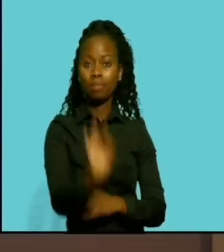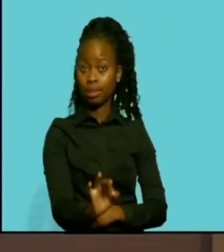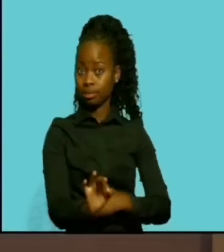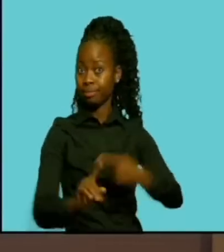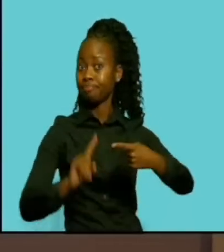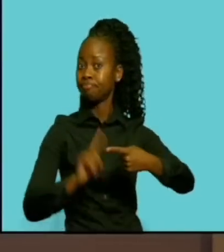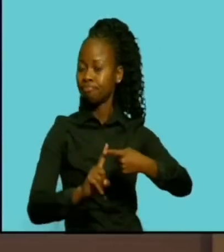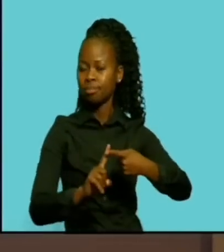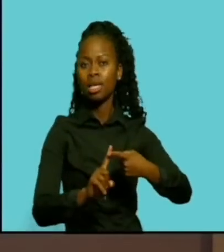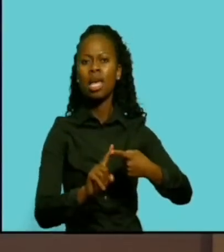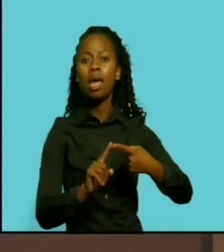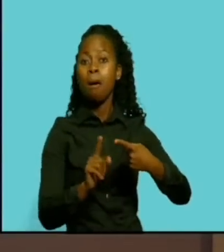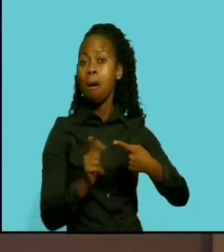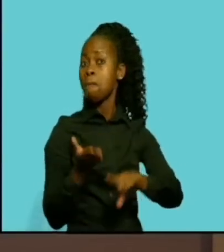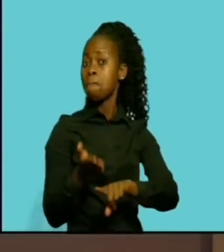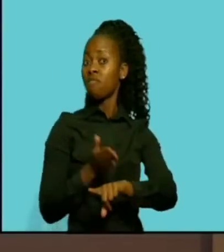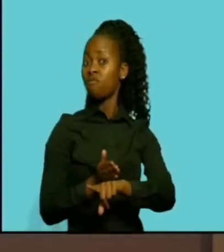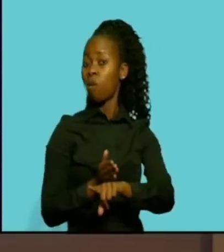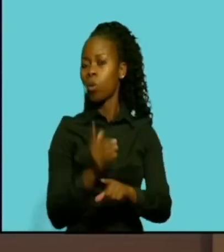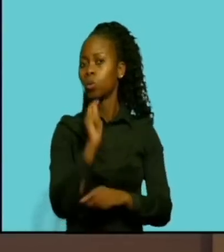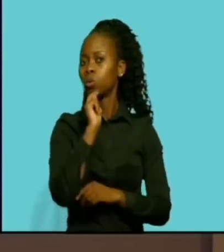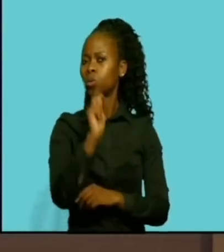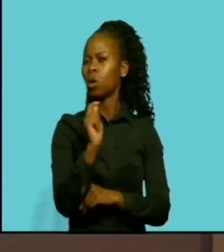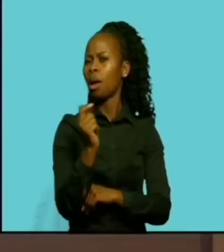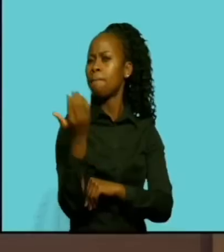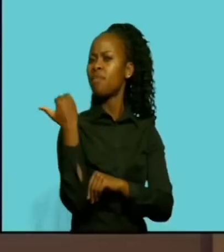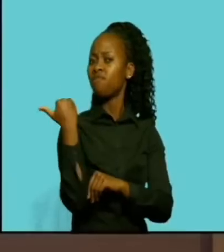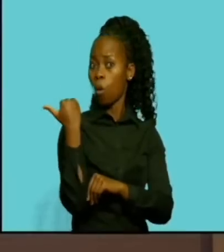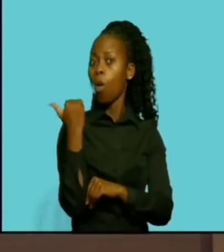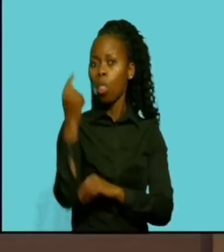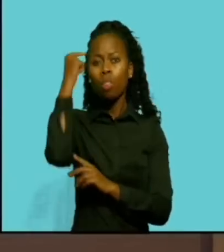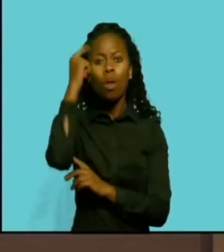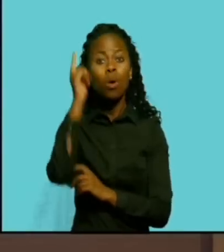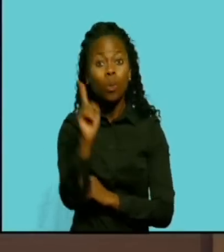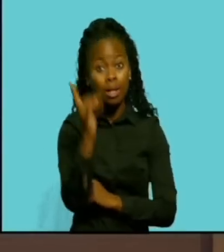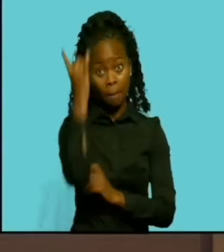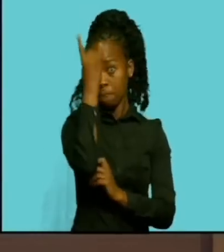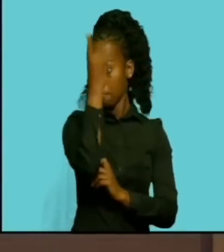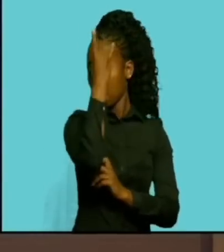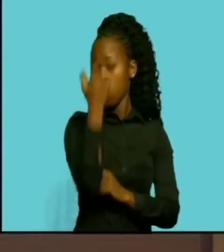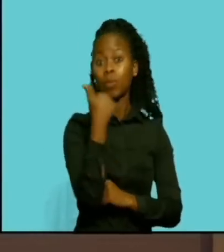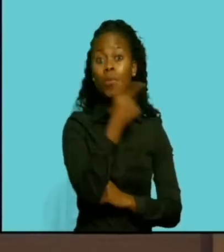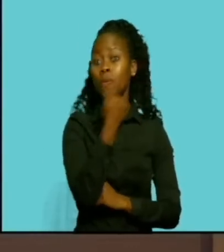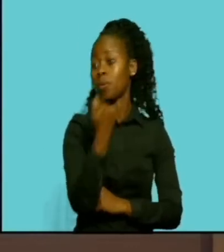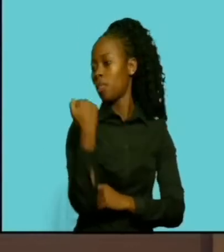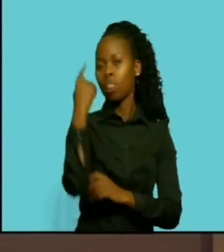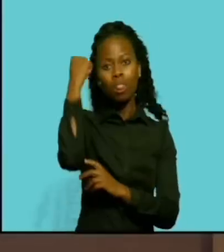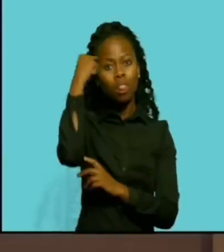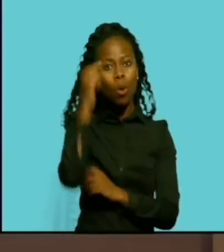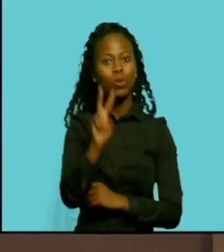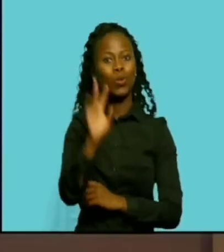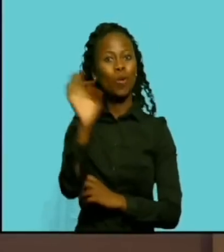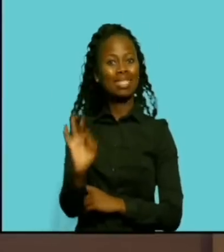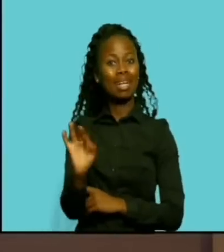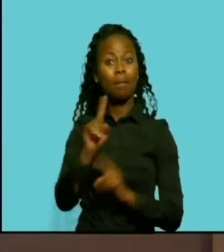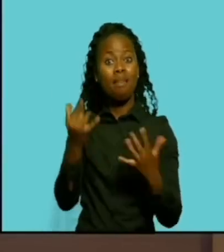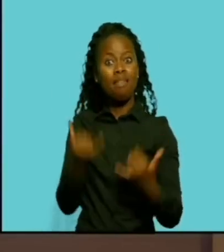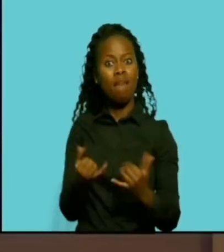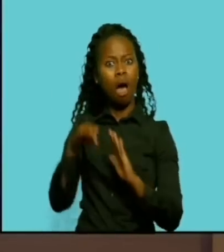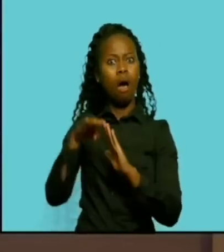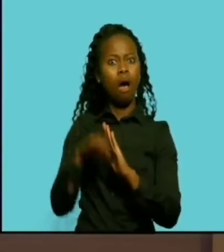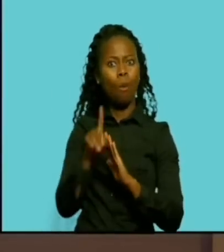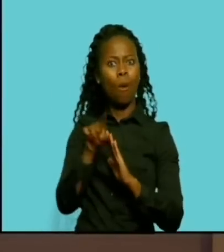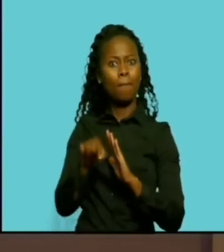from 2% at the time of the March meeting. This is due to a combination